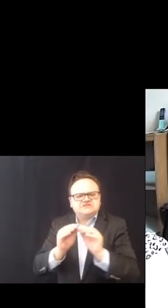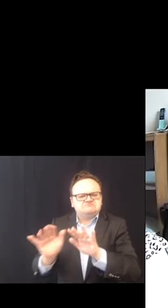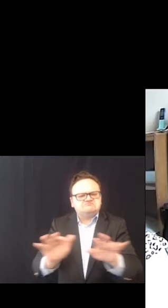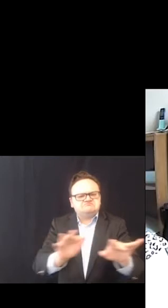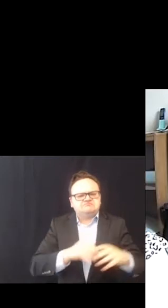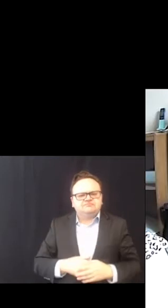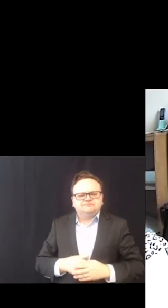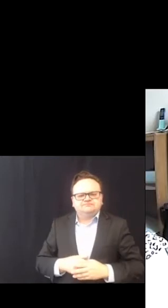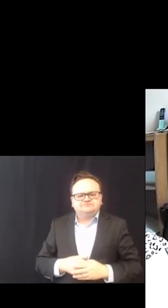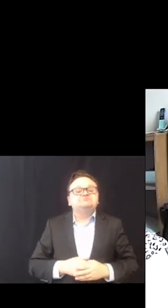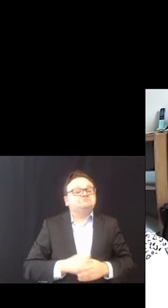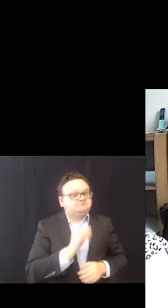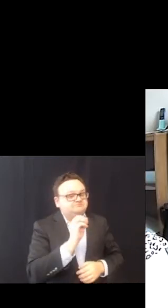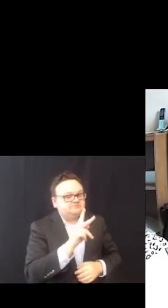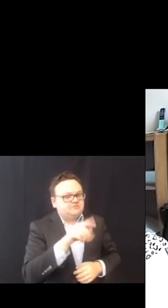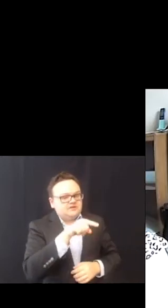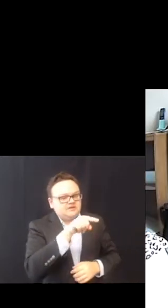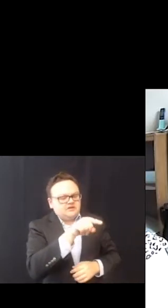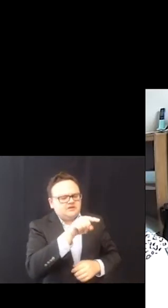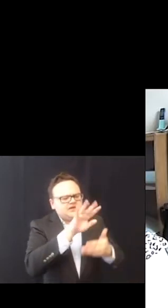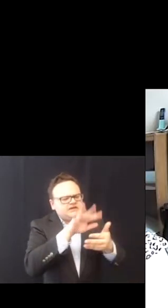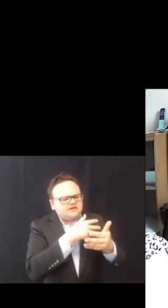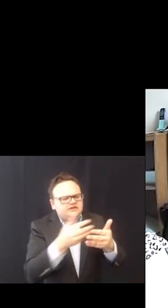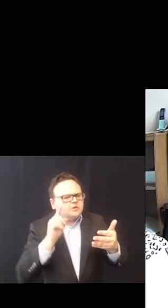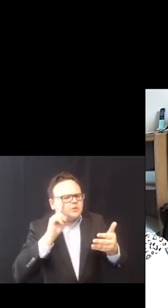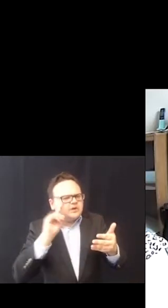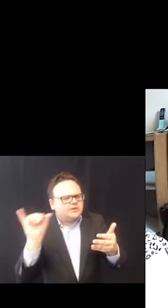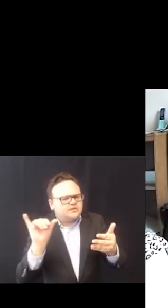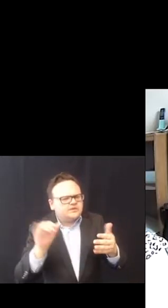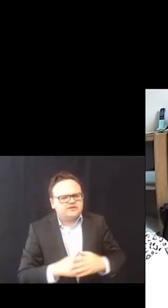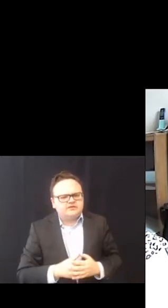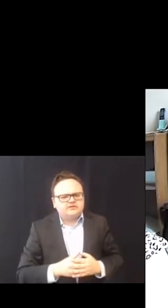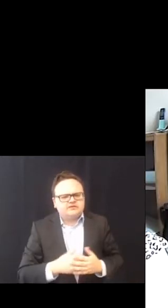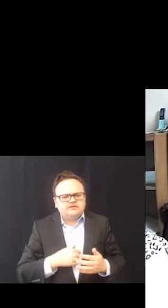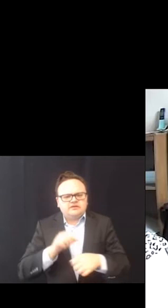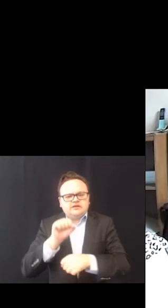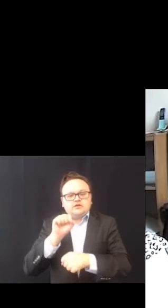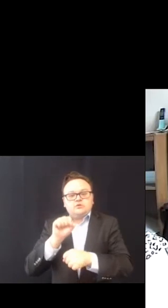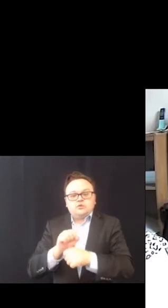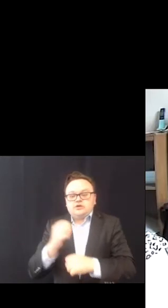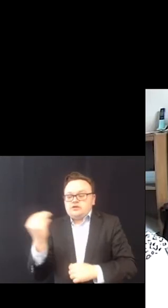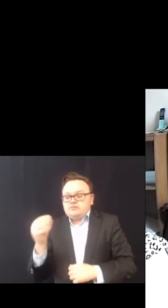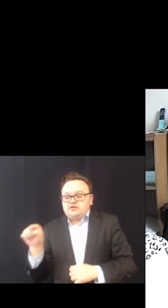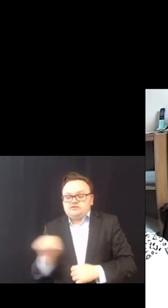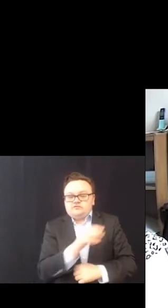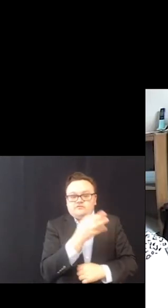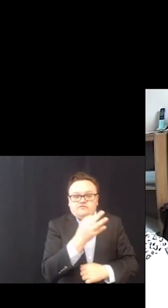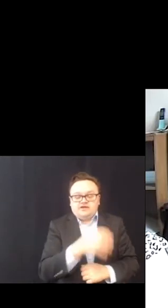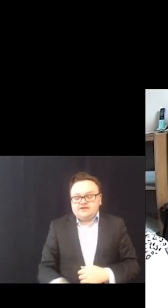And what is your schedule like? I work Monday through Friday from 9 a.m.